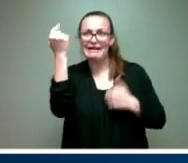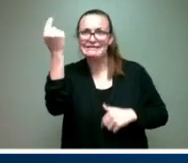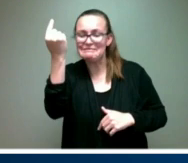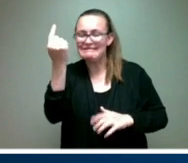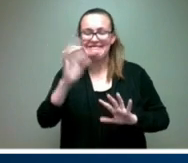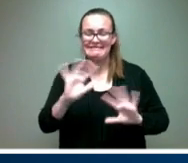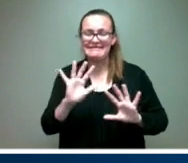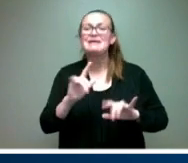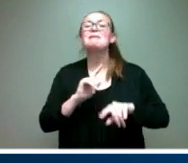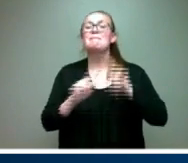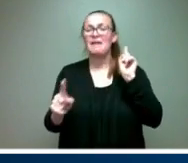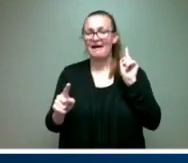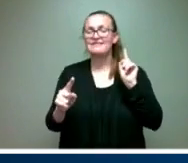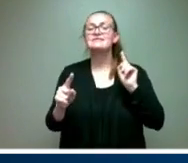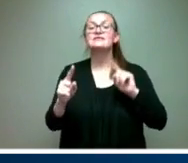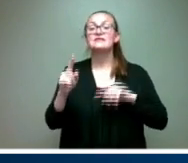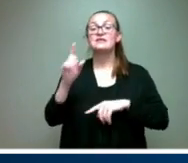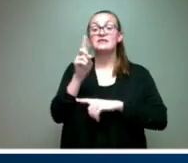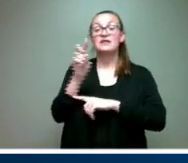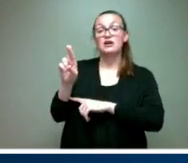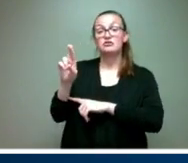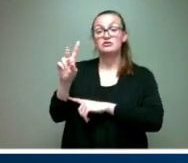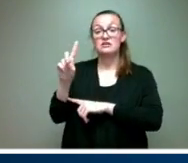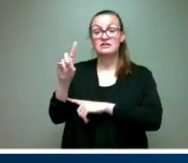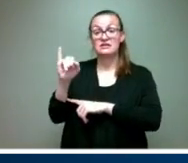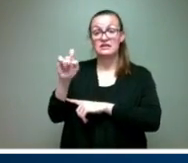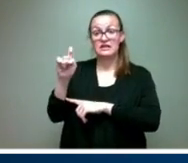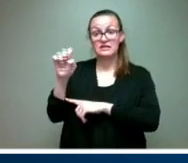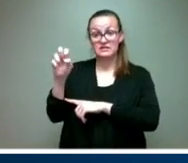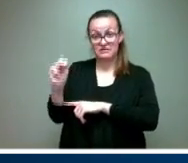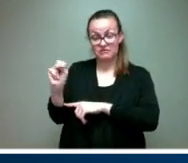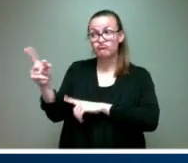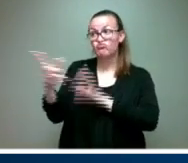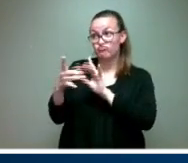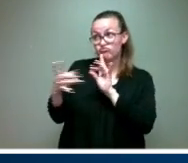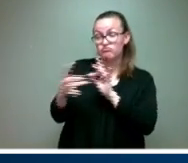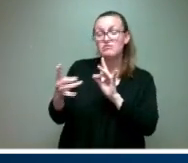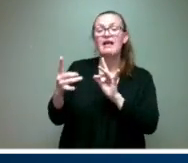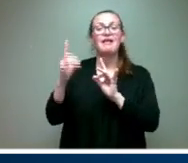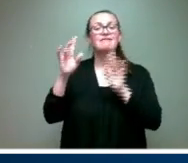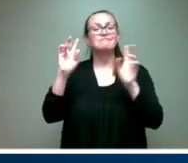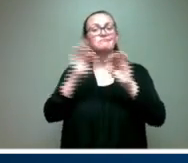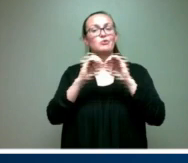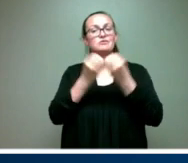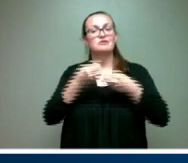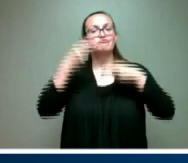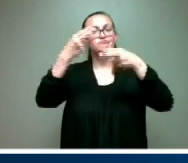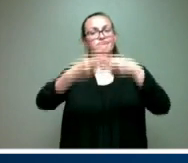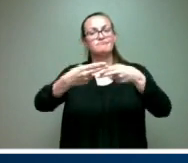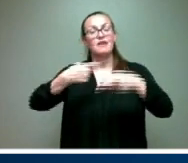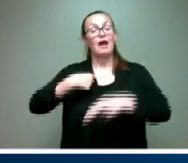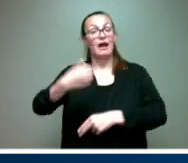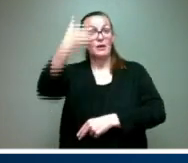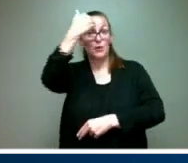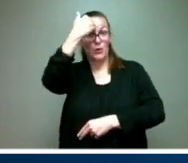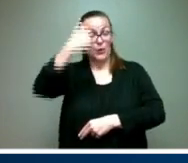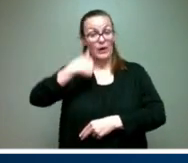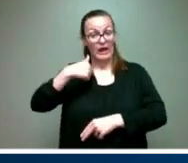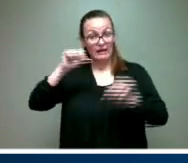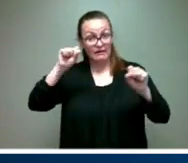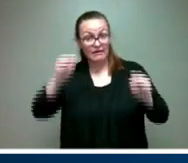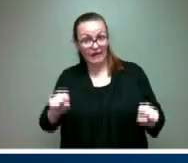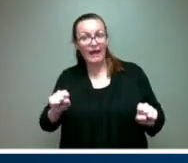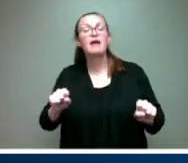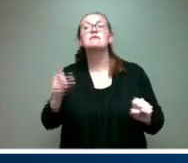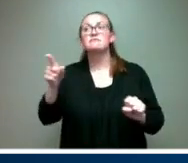I Can, who's been very, very instrumental, Communities and Schools, Directions for Youth. We can go on and on. But if there